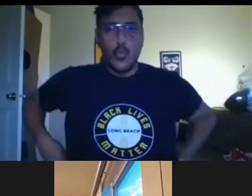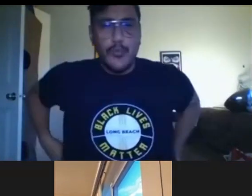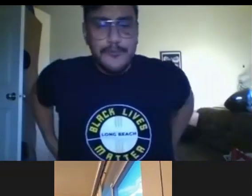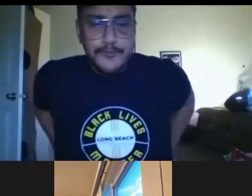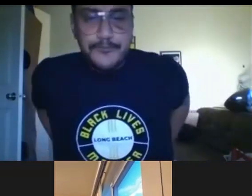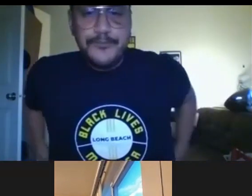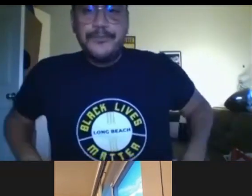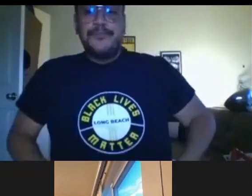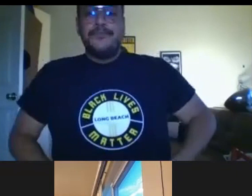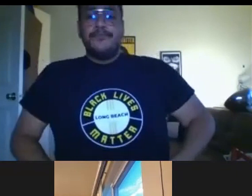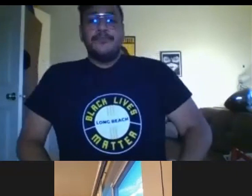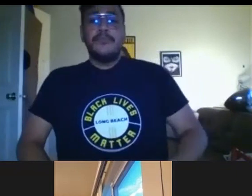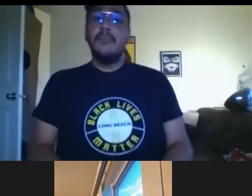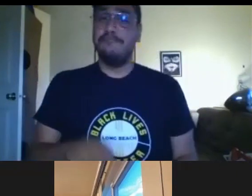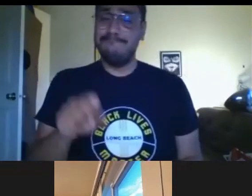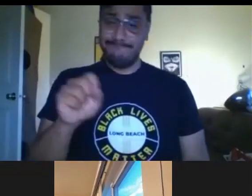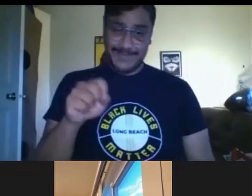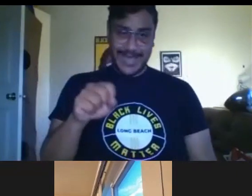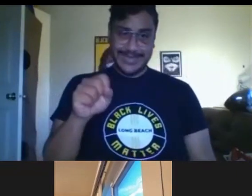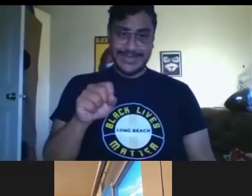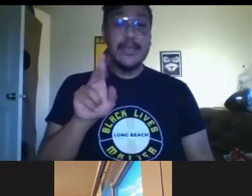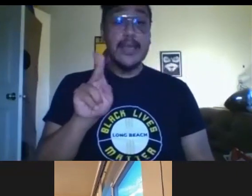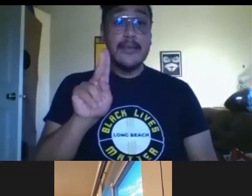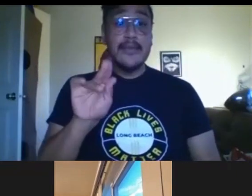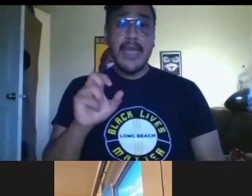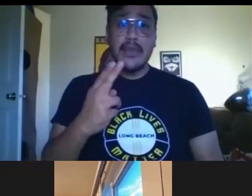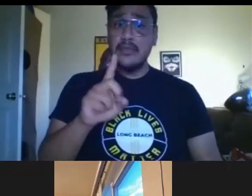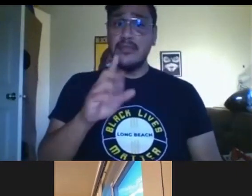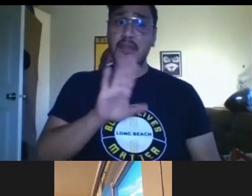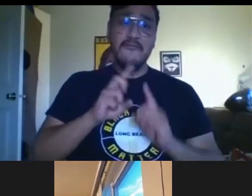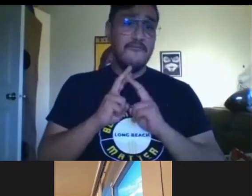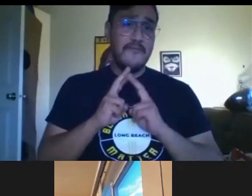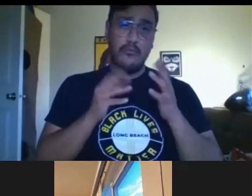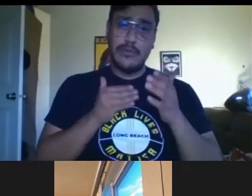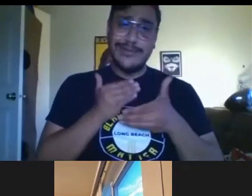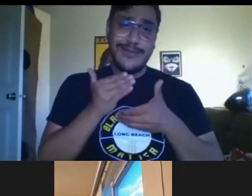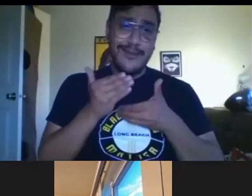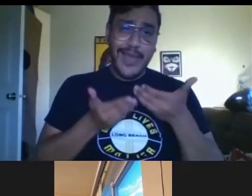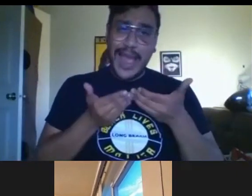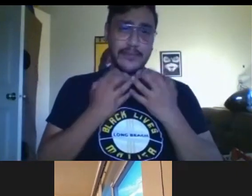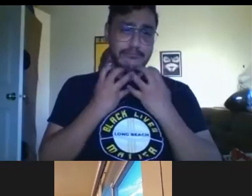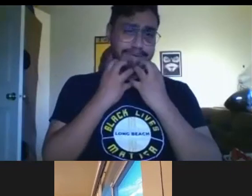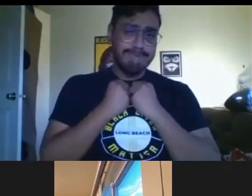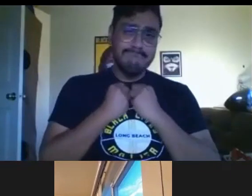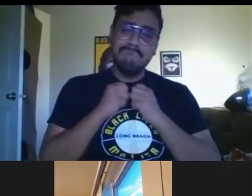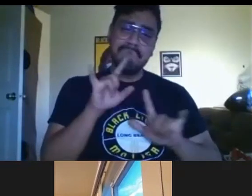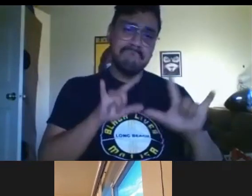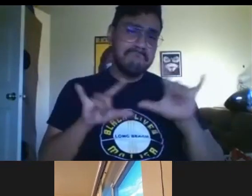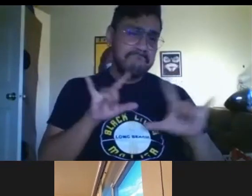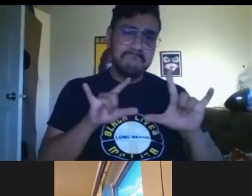Kenneth is a very kind, loving young man. He's very